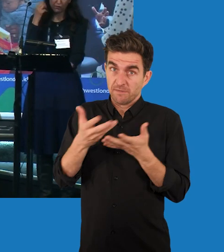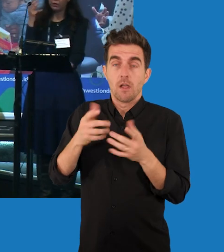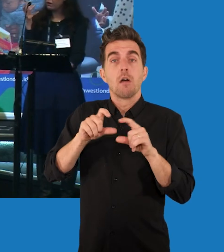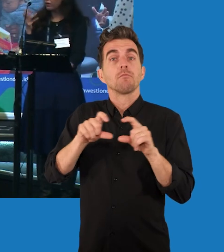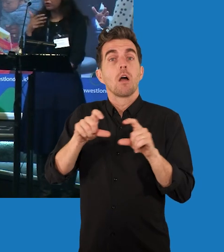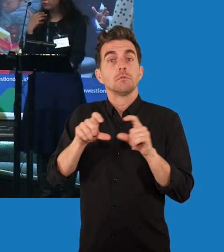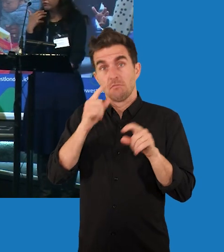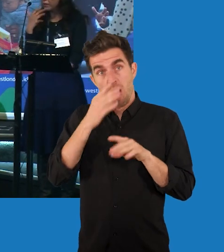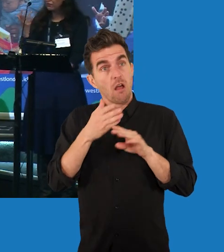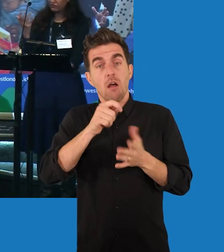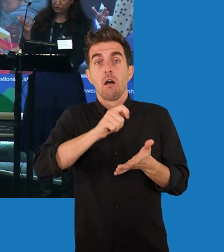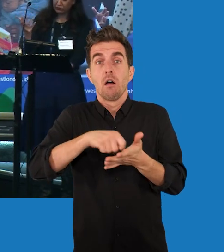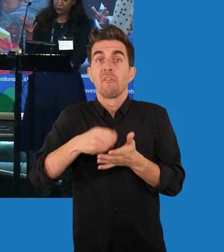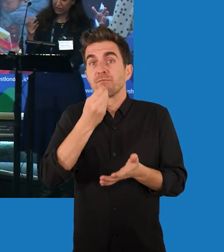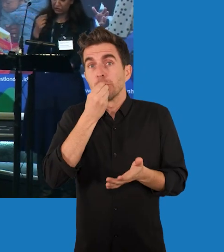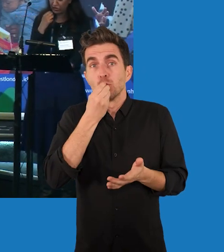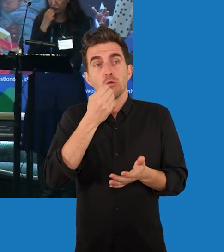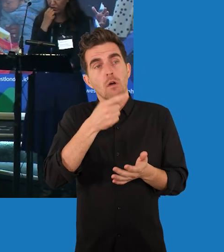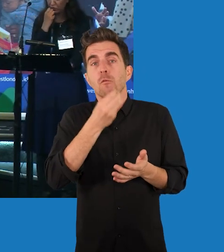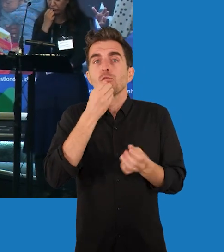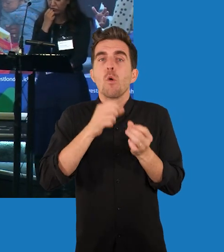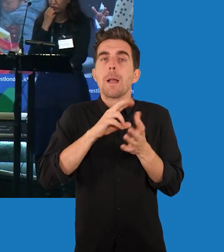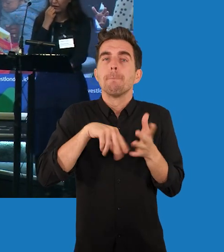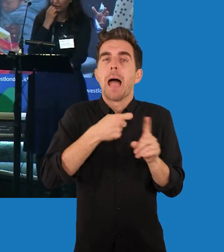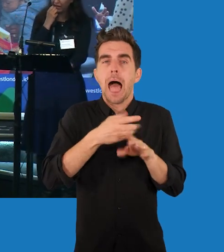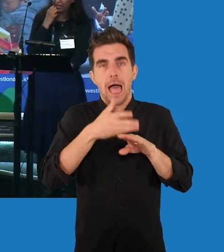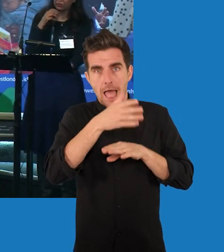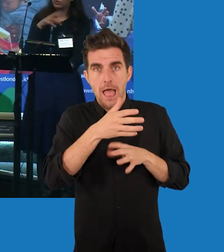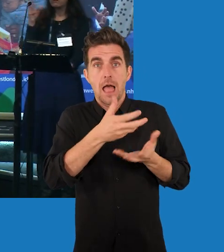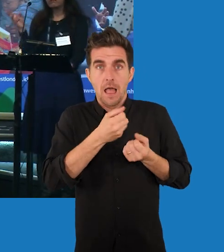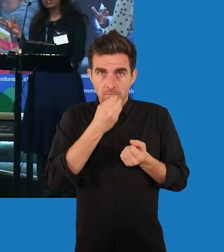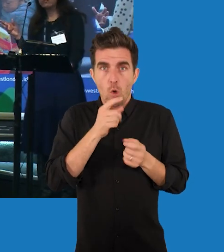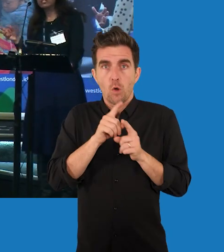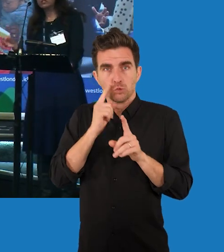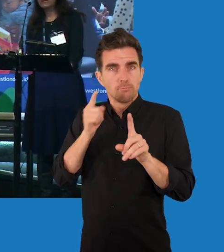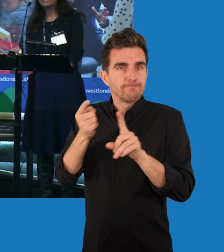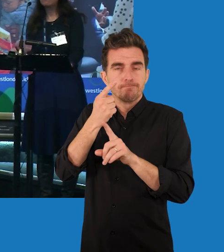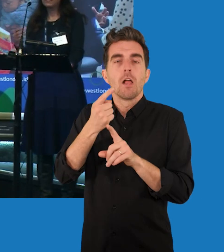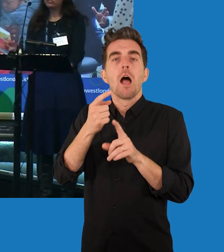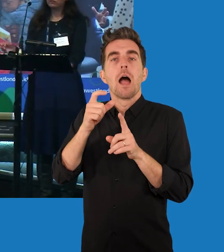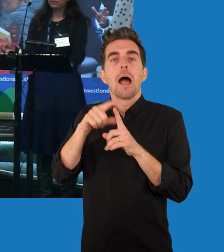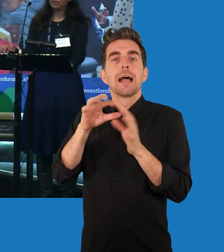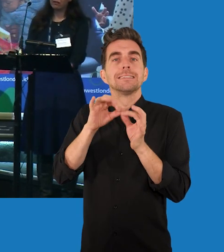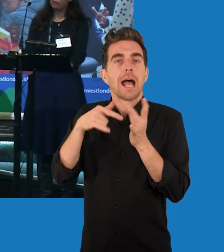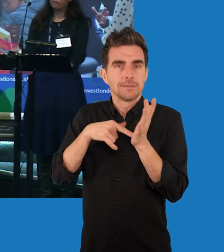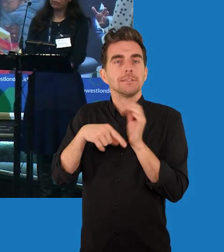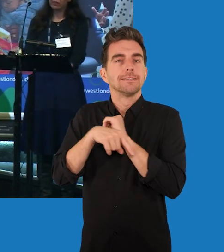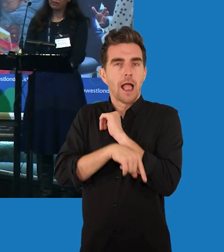her a supply of food vouchers from a local food bank, and also I referred her into a debt